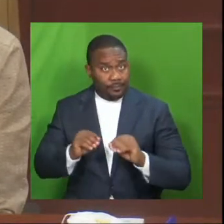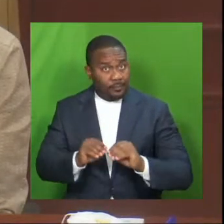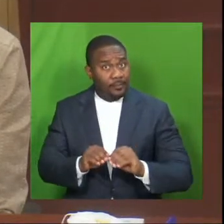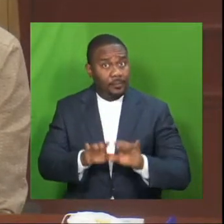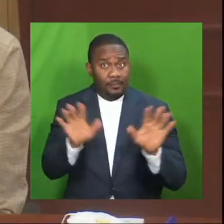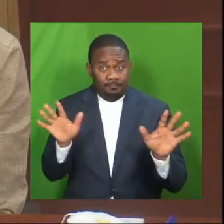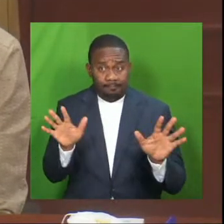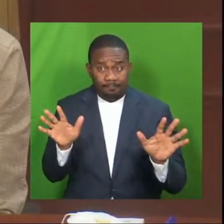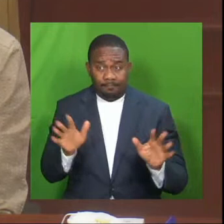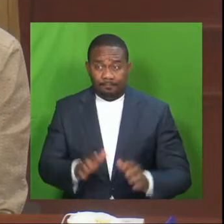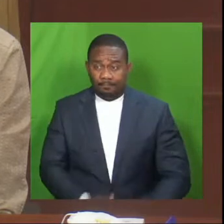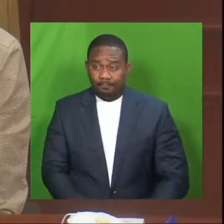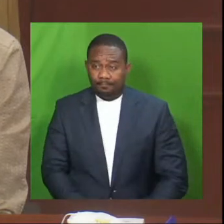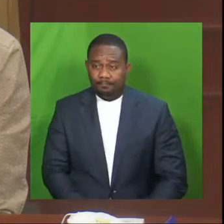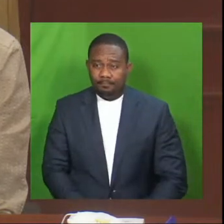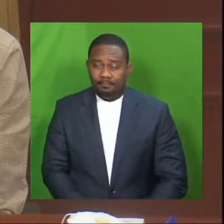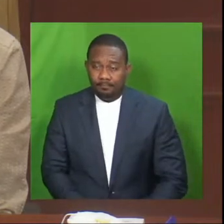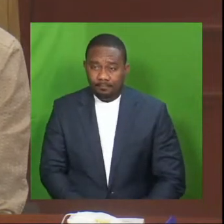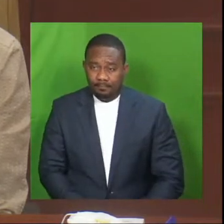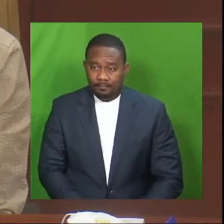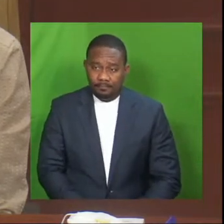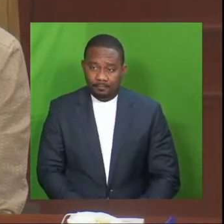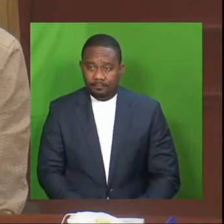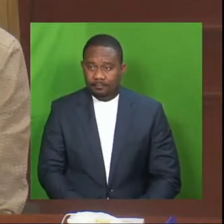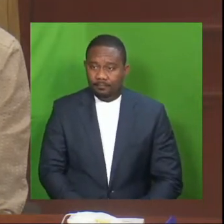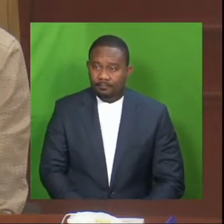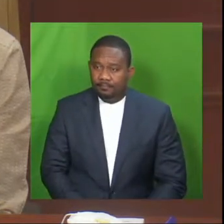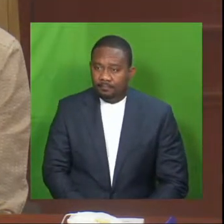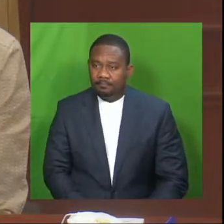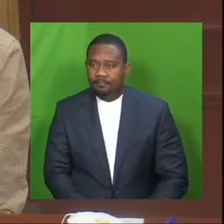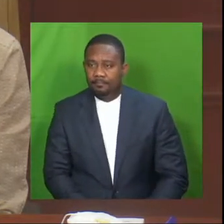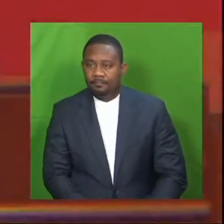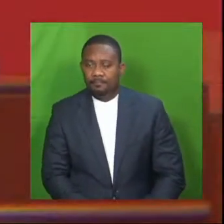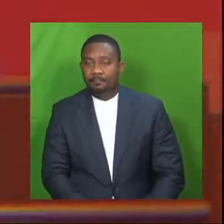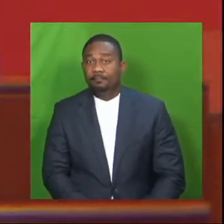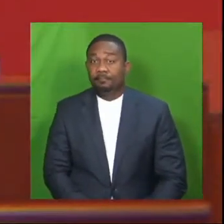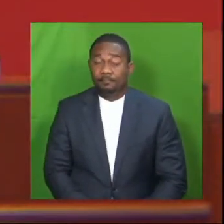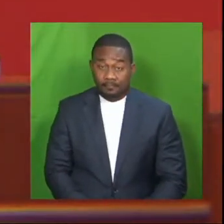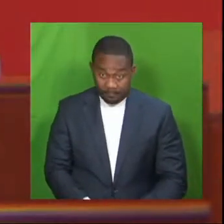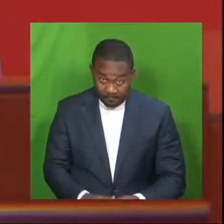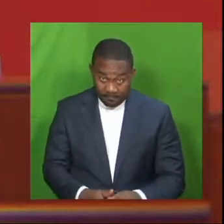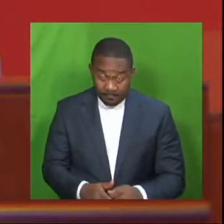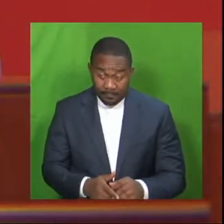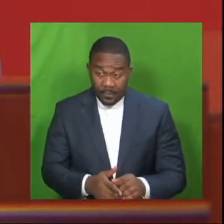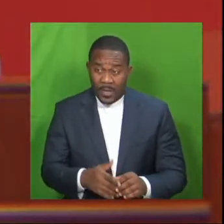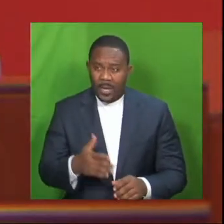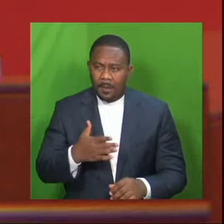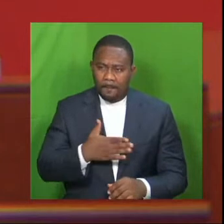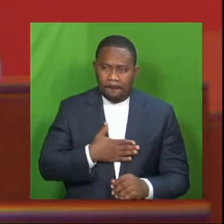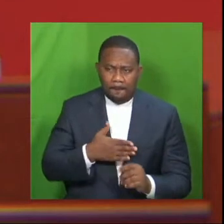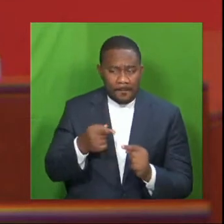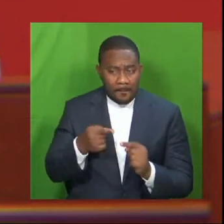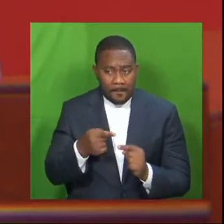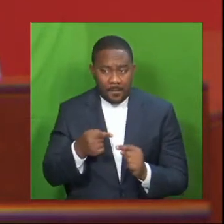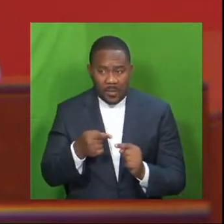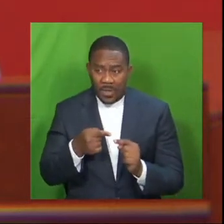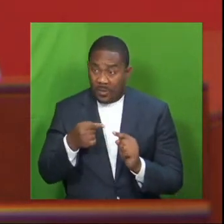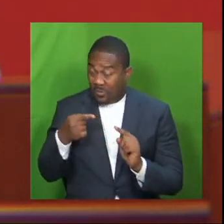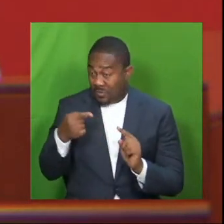my proposal to you. In fact, the procedure outlined, I said, is a